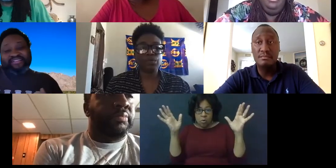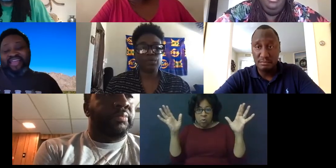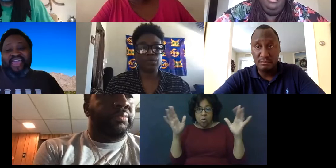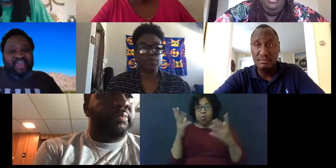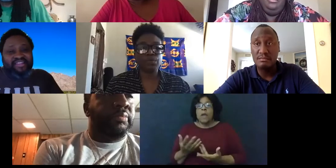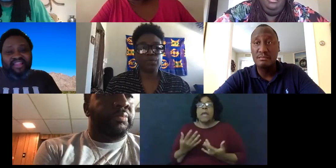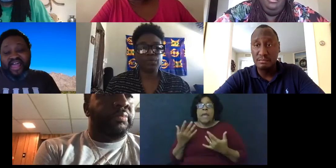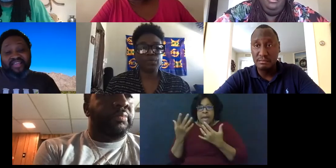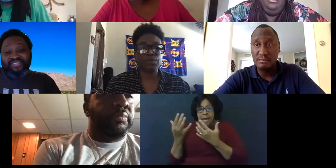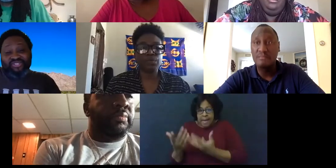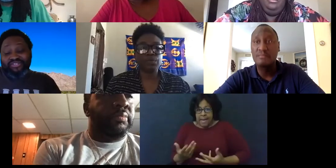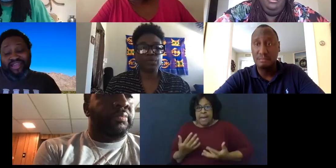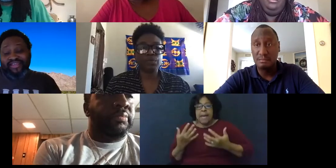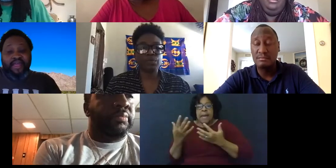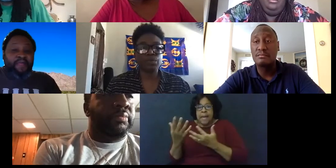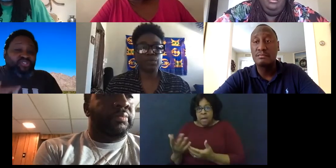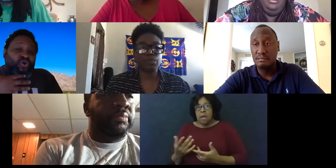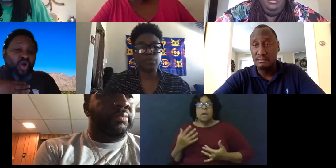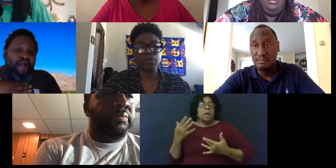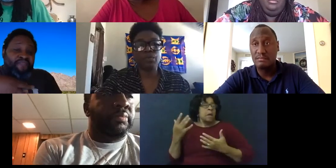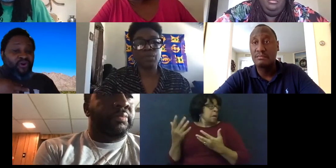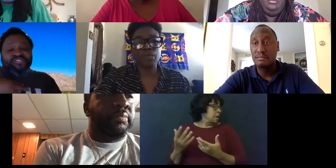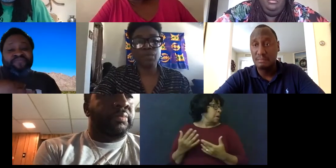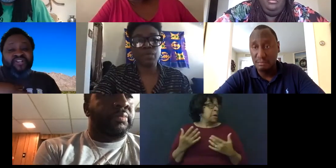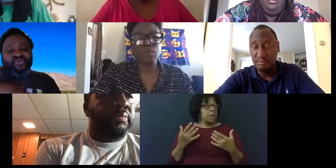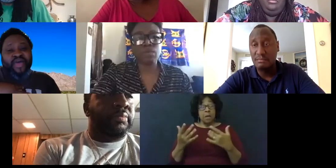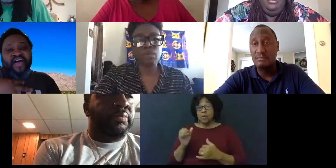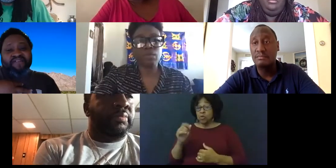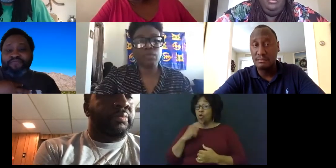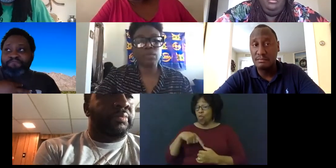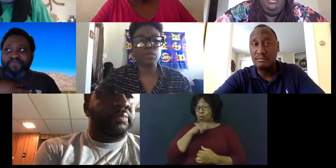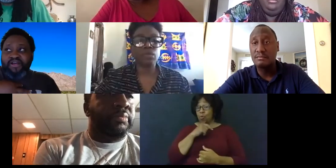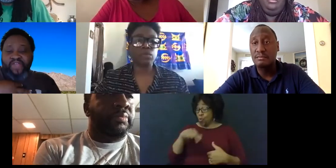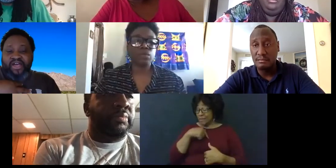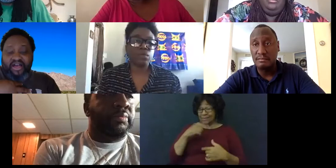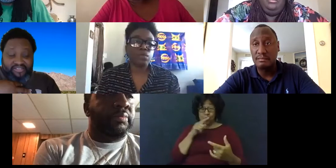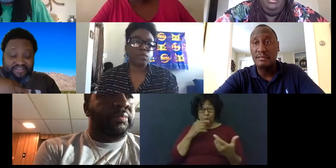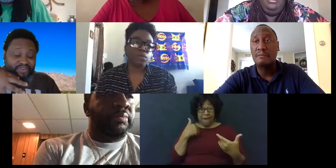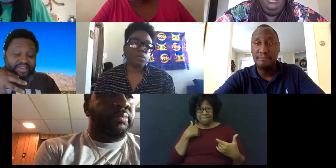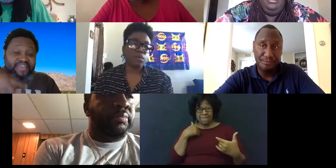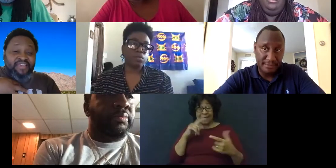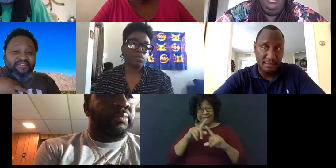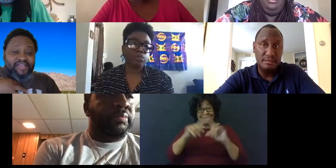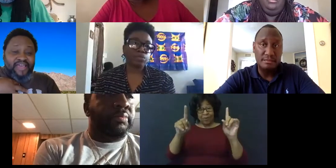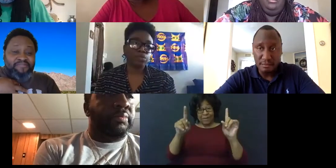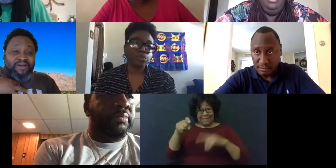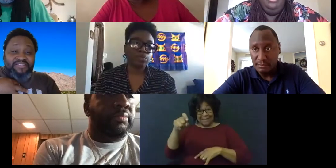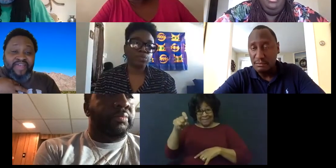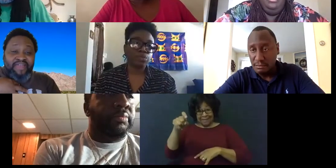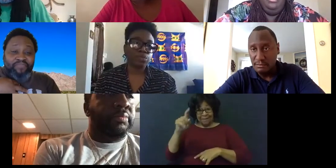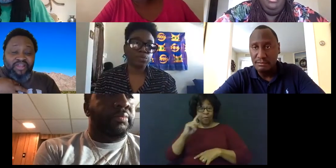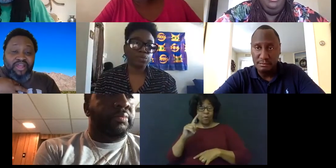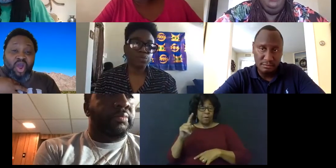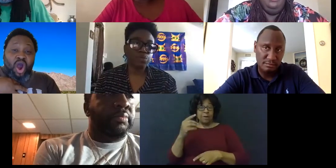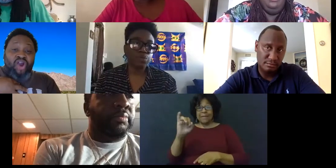waiting. And it, like, so those of us who have a different need, as Imani